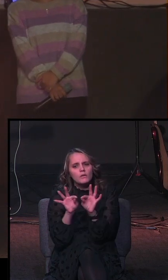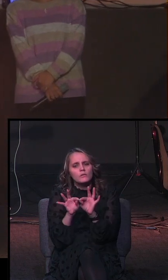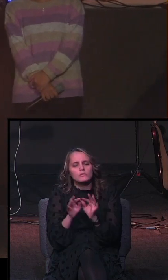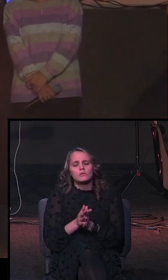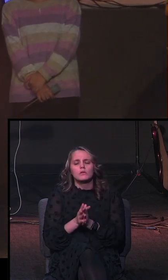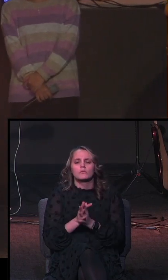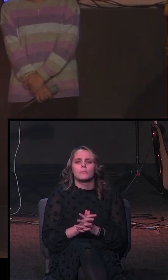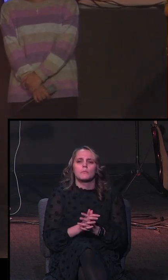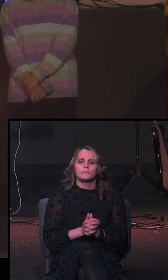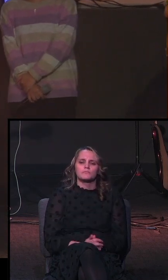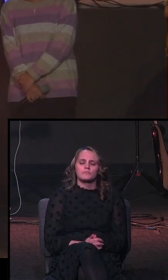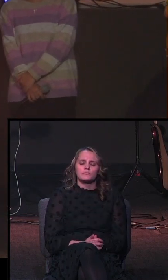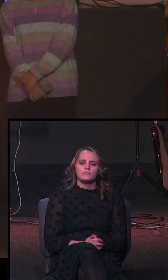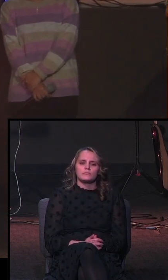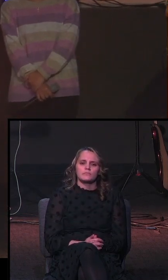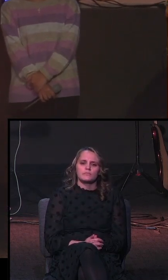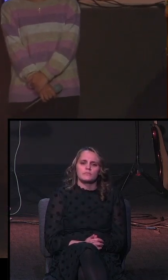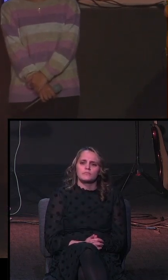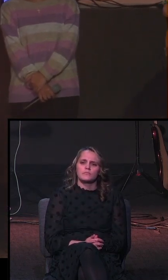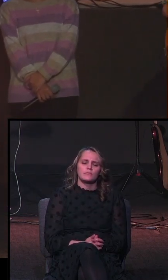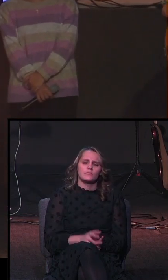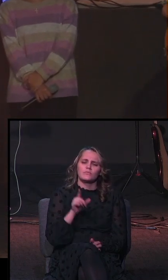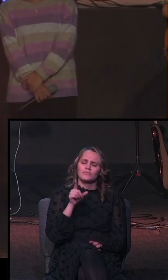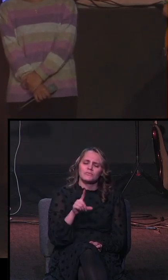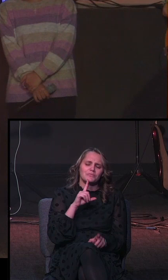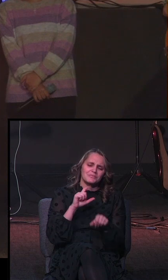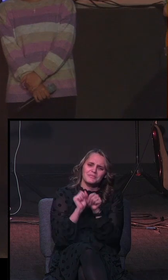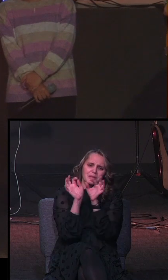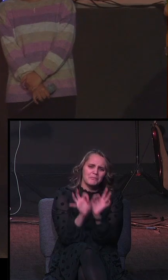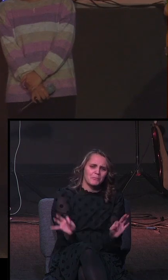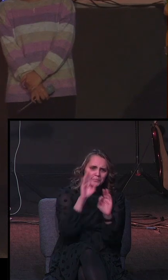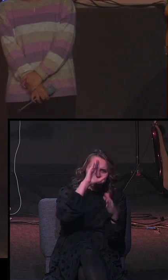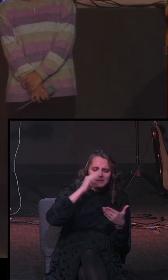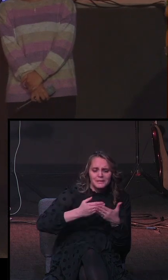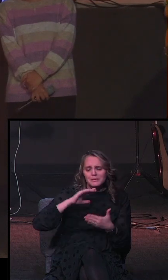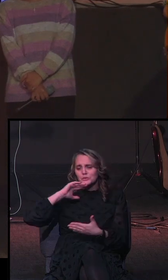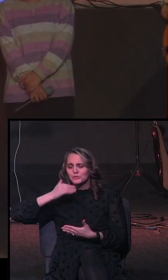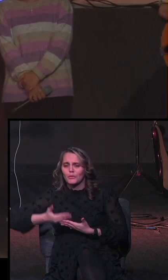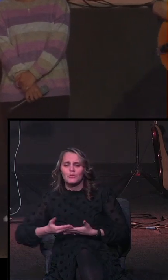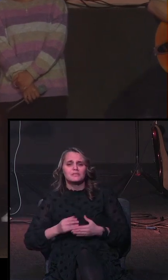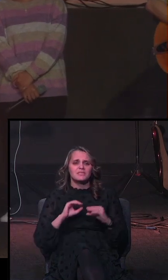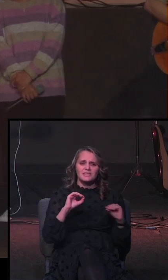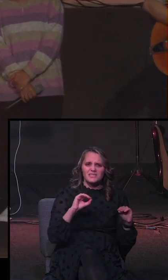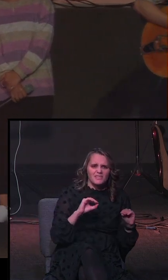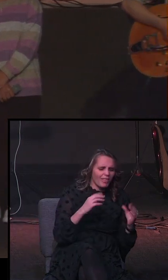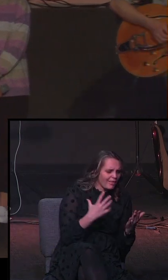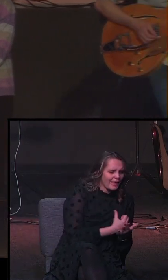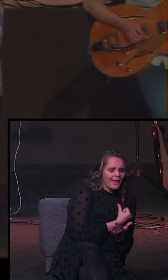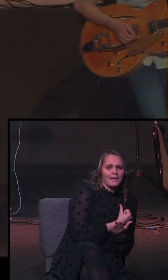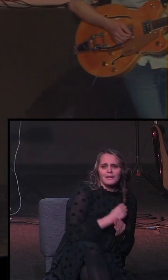that you could not be a more valuable son, a more valuable daughter. There's nothing to gain, nothing to lose, nothing to